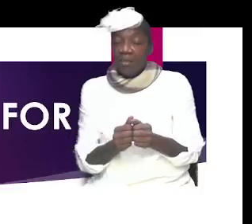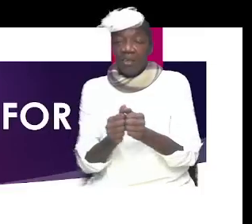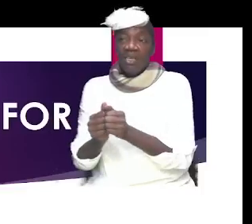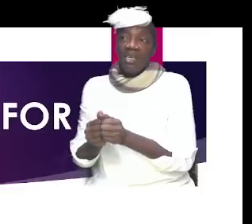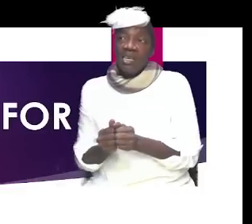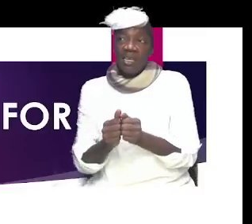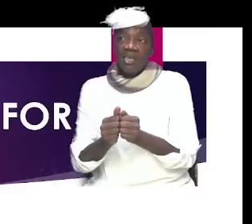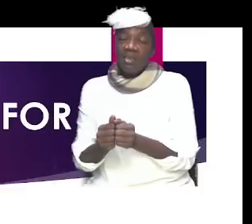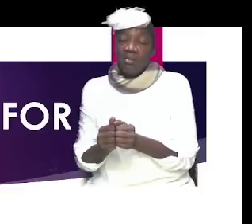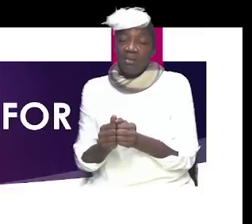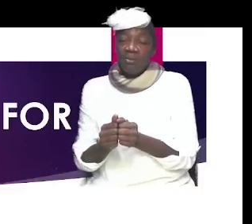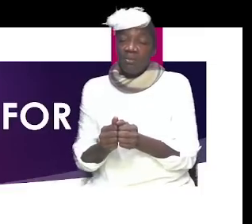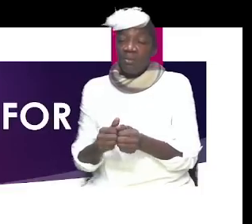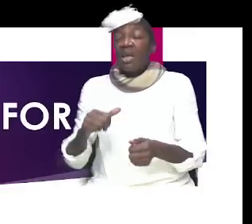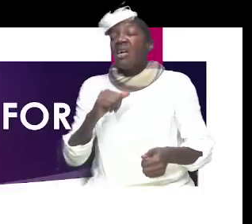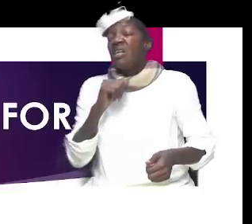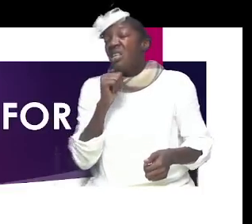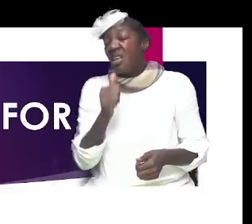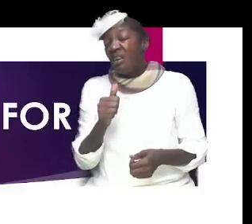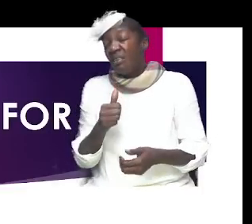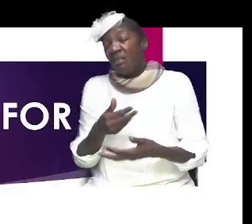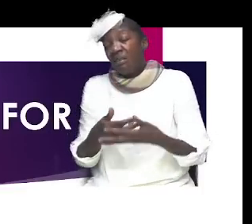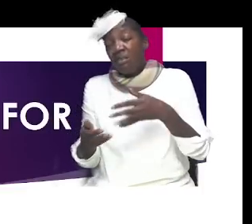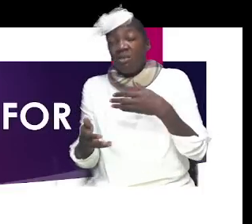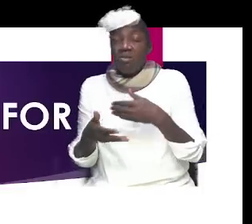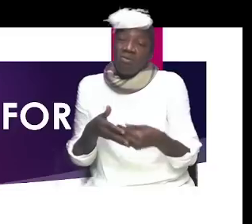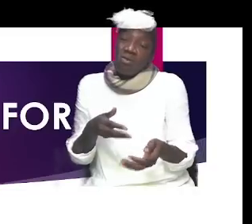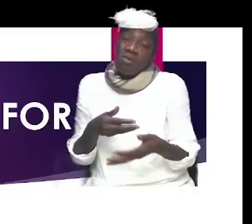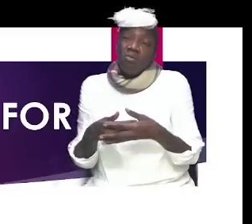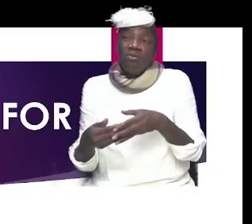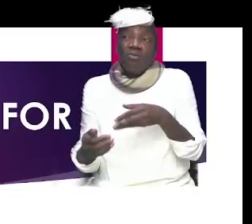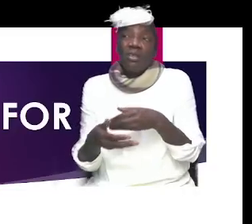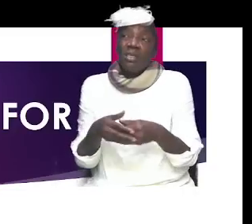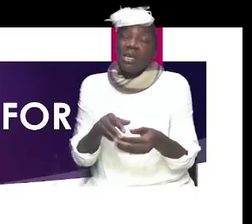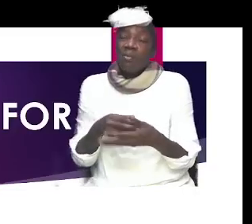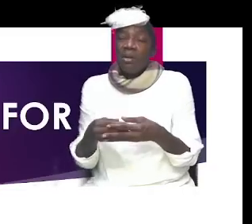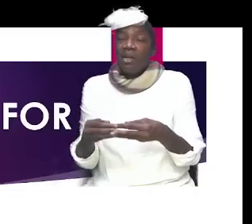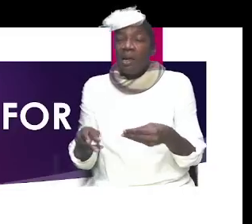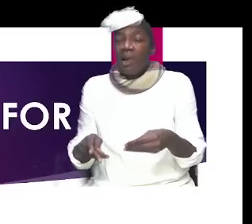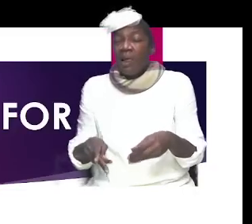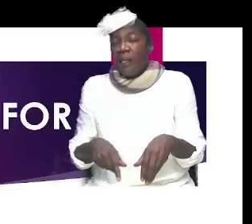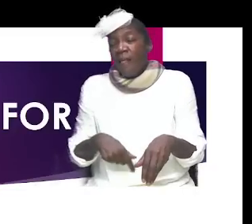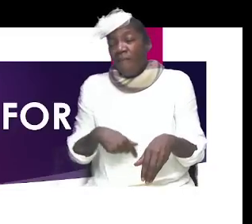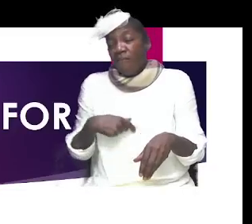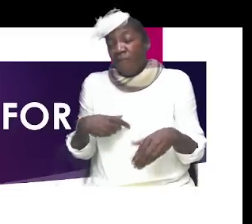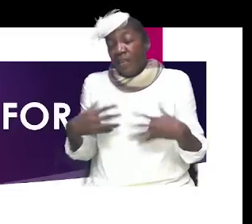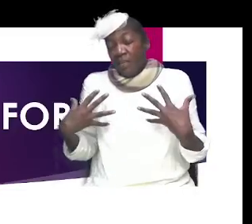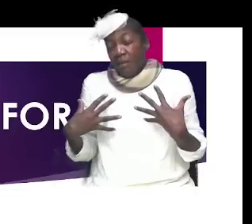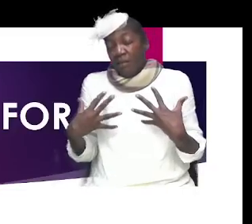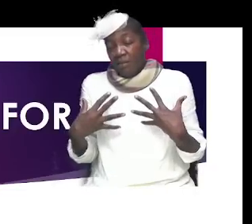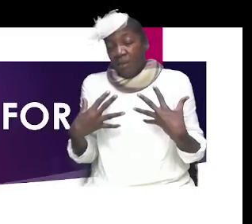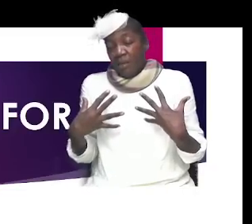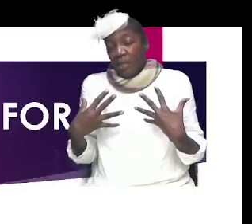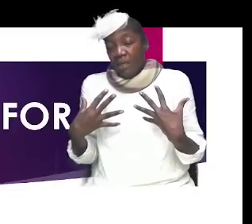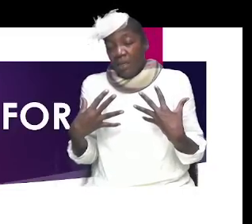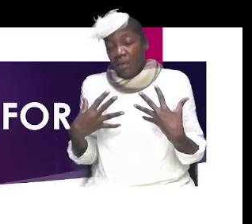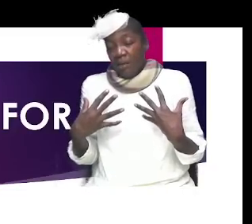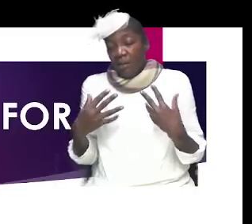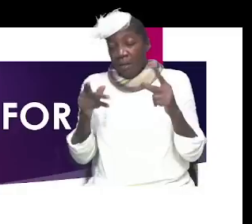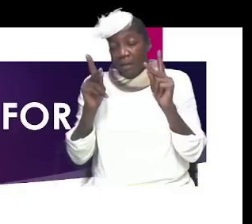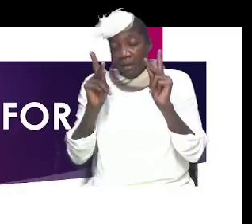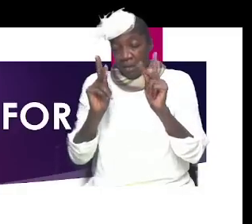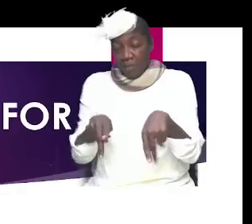it makes me uncomfortable. In fact, it makes me feel a little scared. And this is me as an